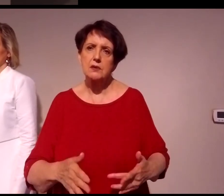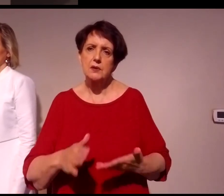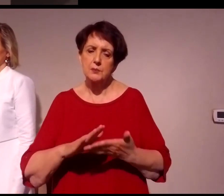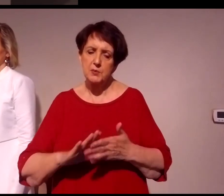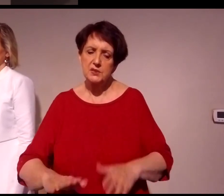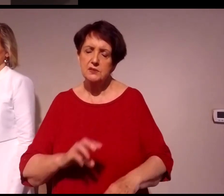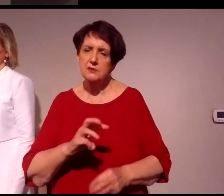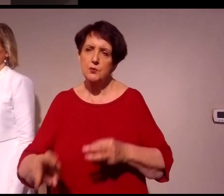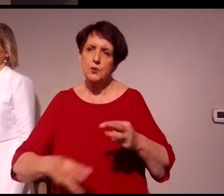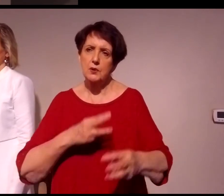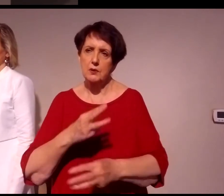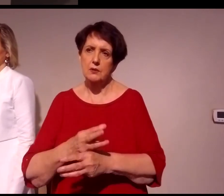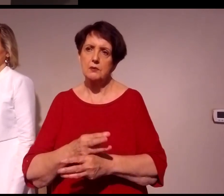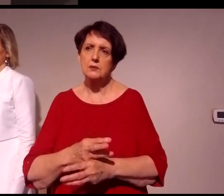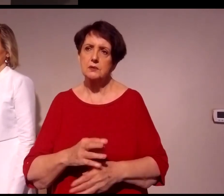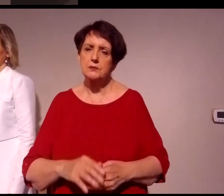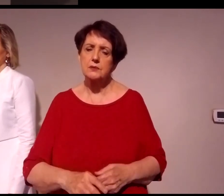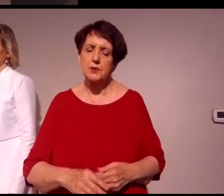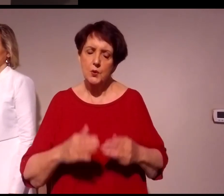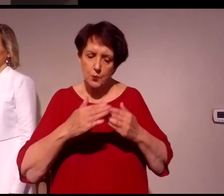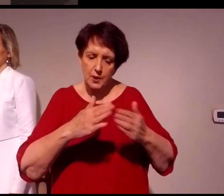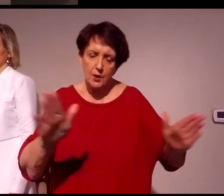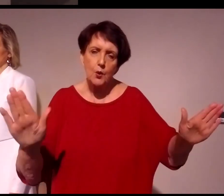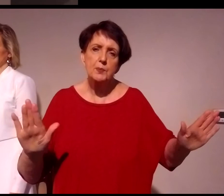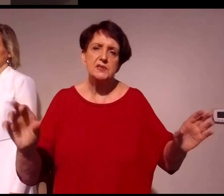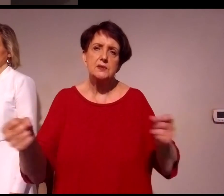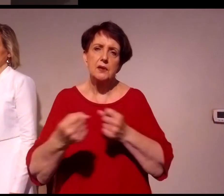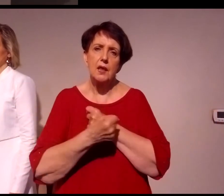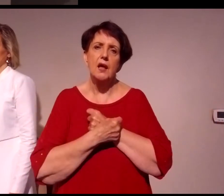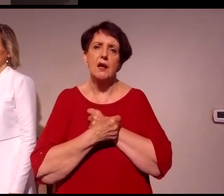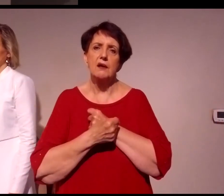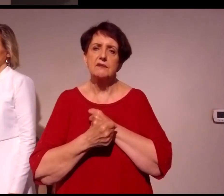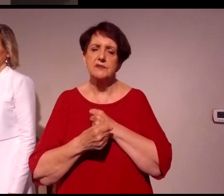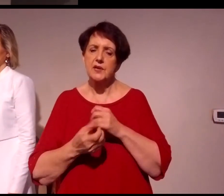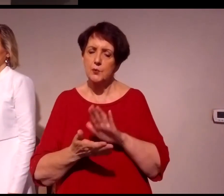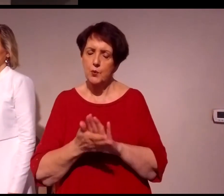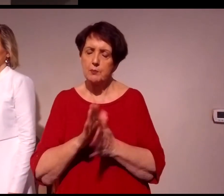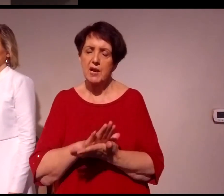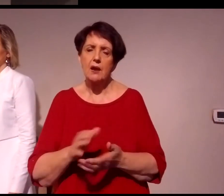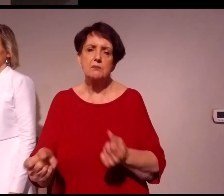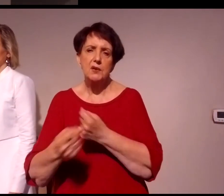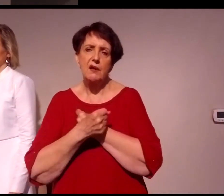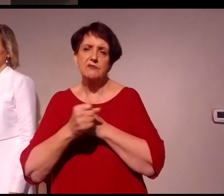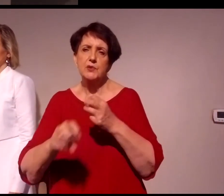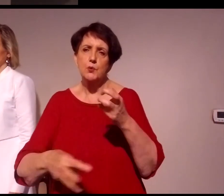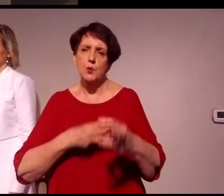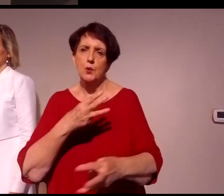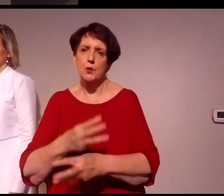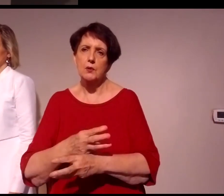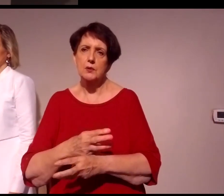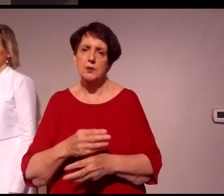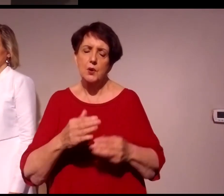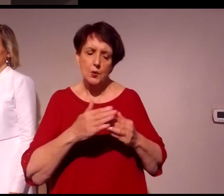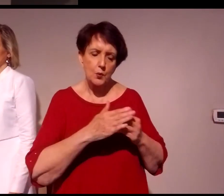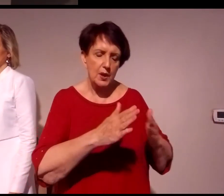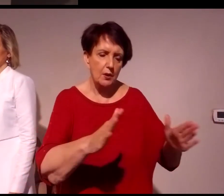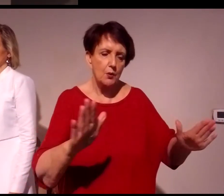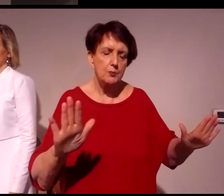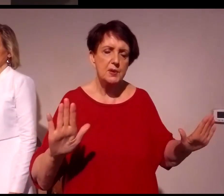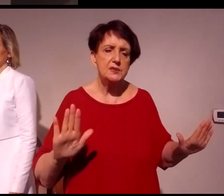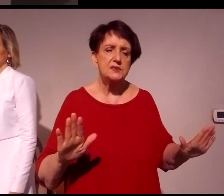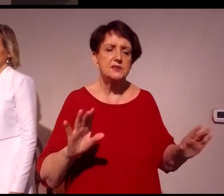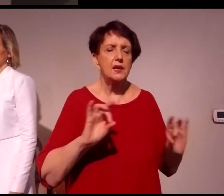in the world. We open to love in our own hearts, and we are that love in the world. We open